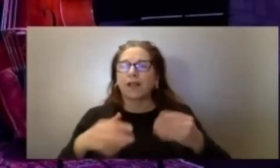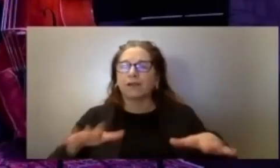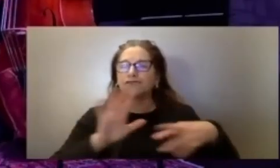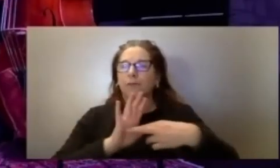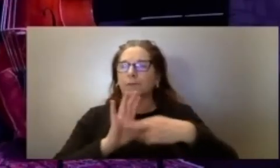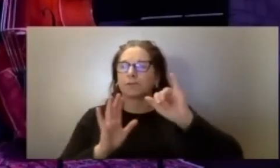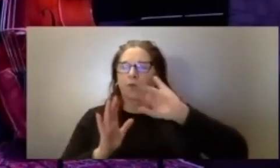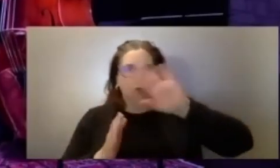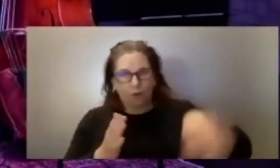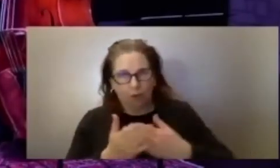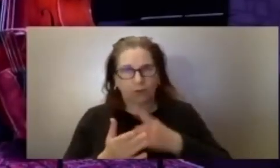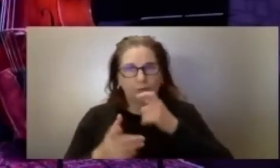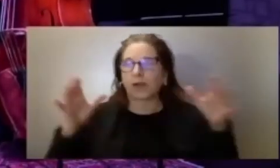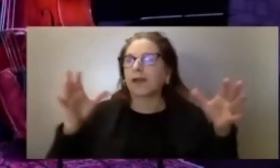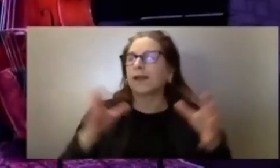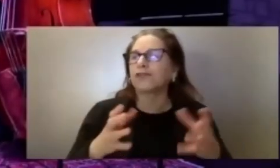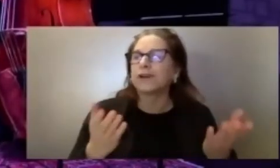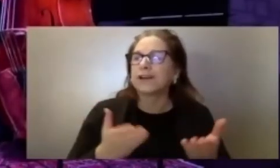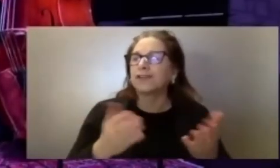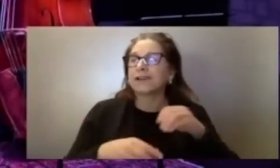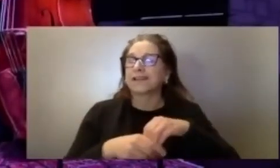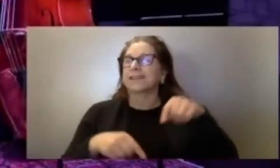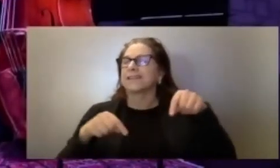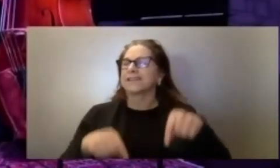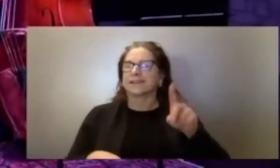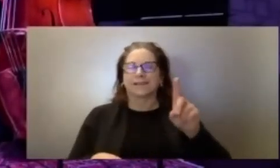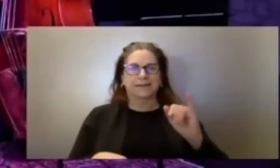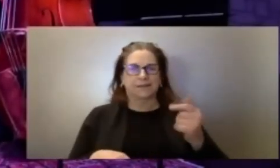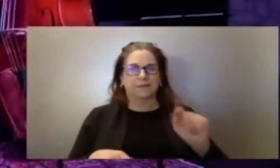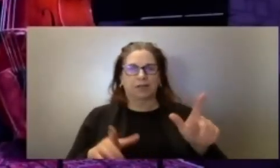gathered here in this digital room.